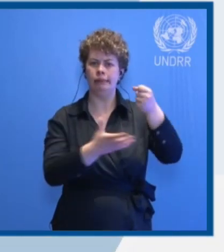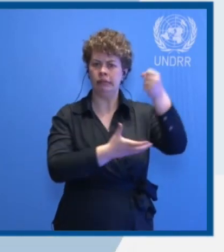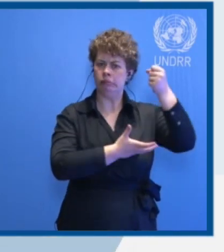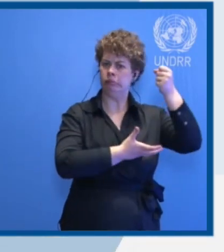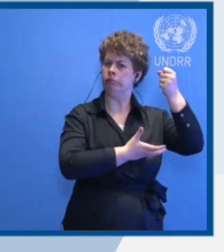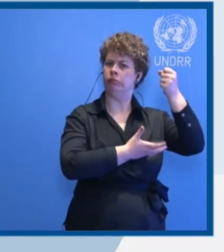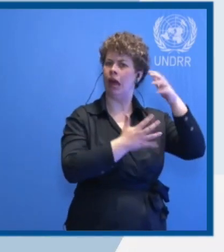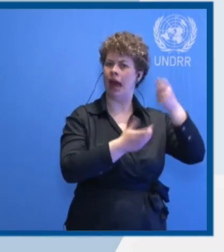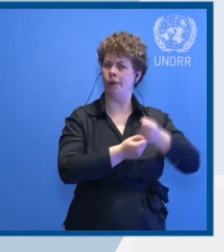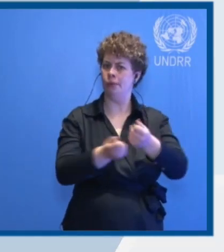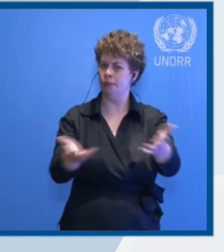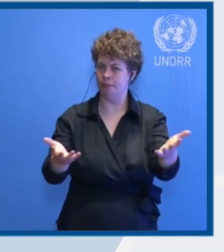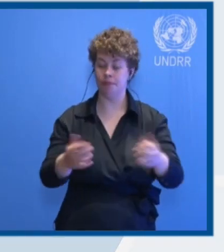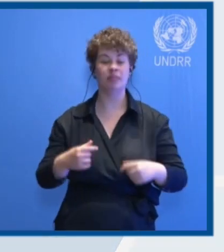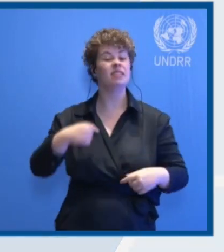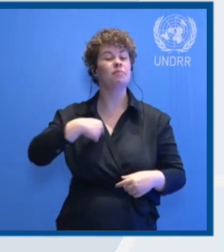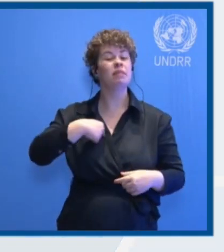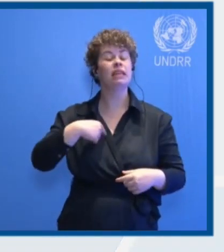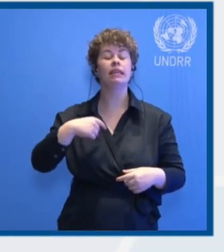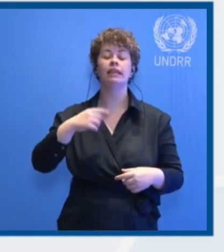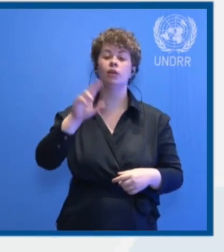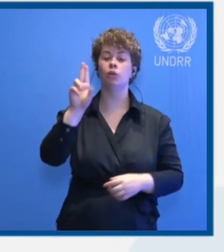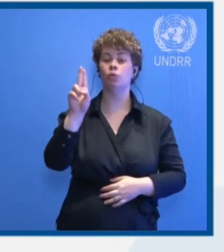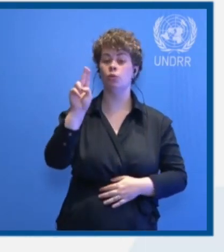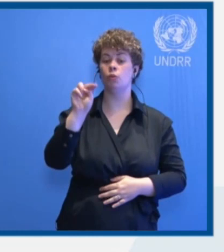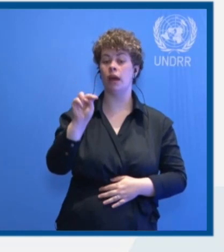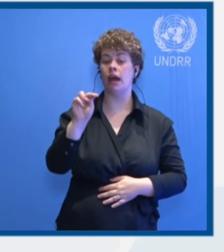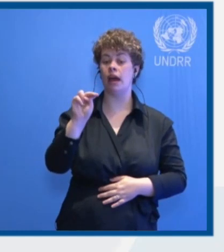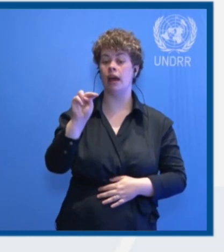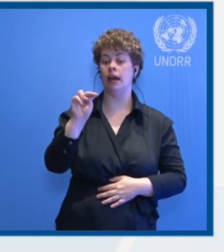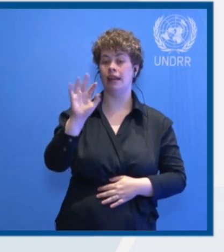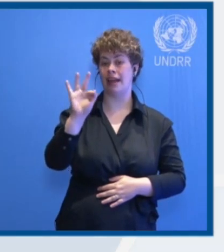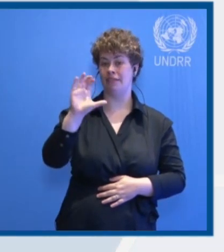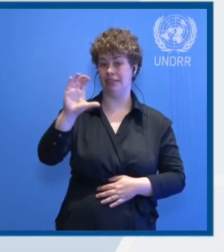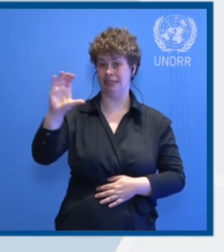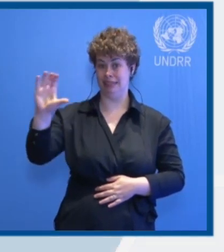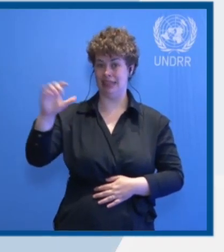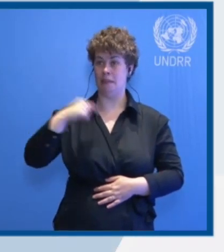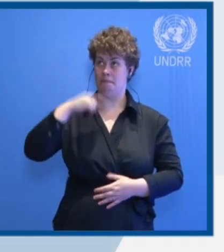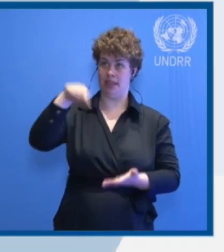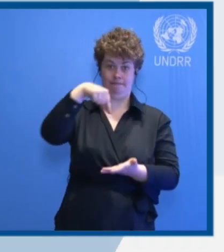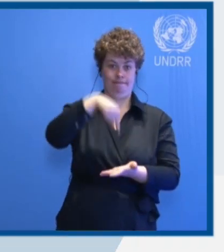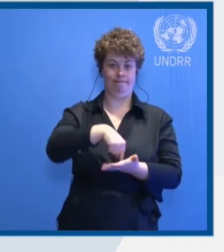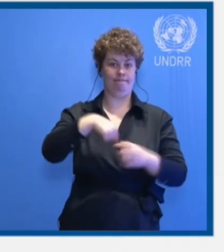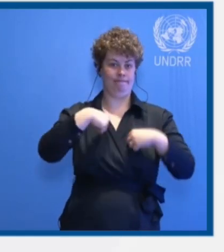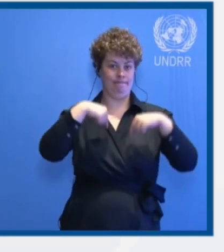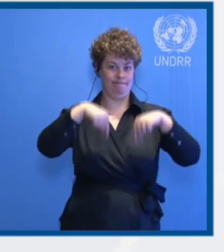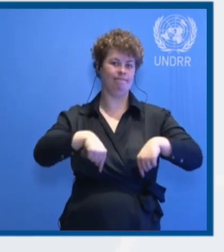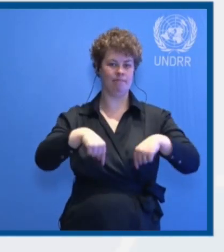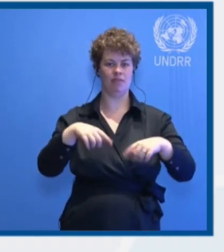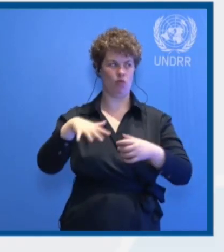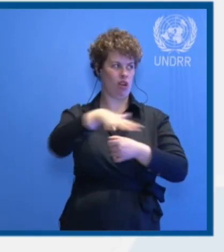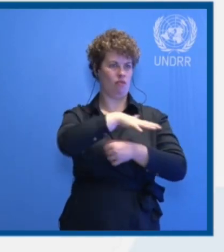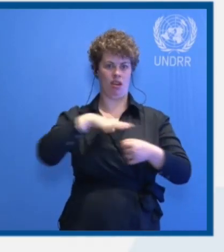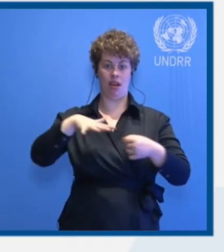I am at the national focal point for UNCCD. In the COP13 in China, UNCCD recommend